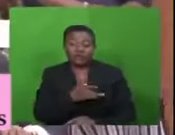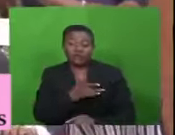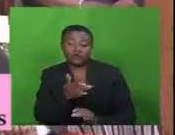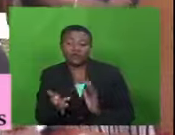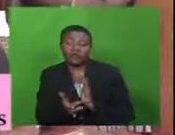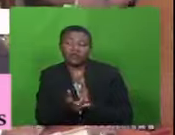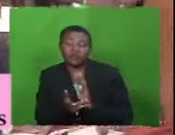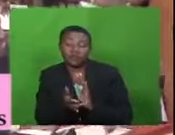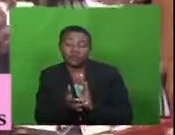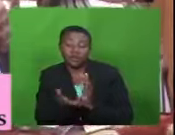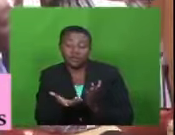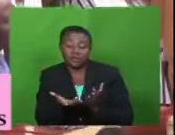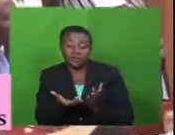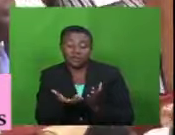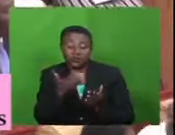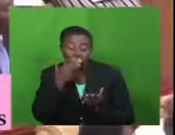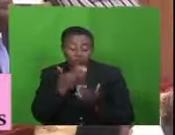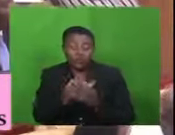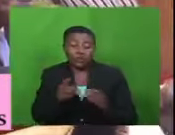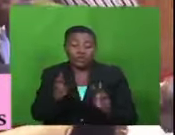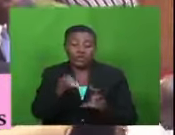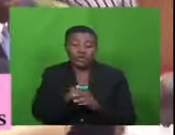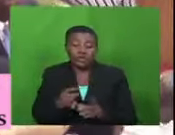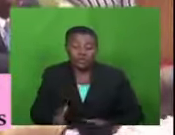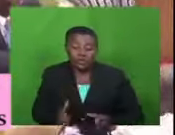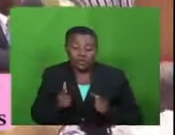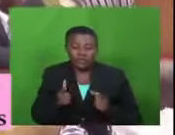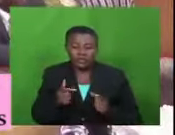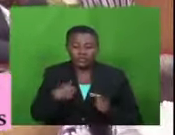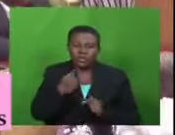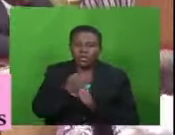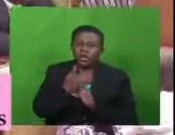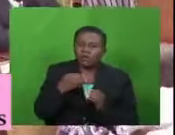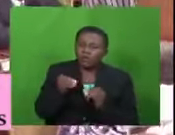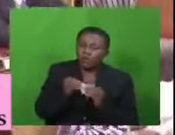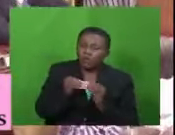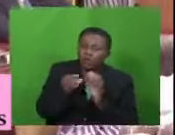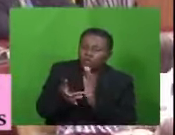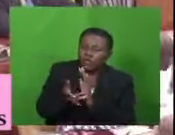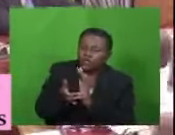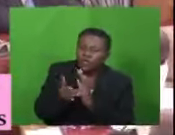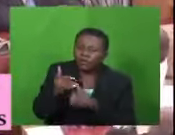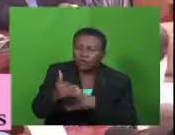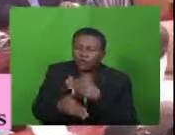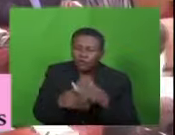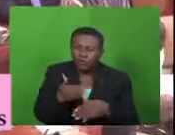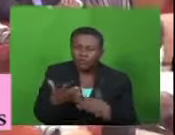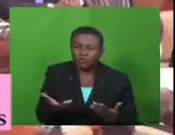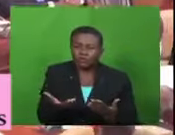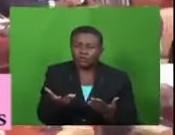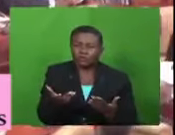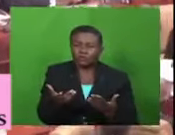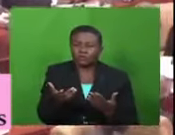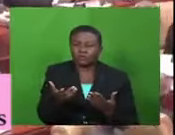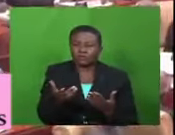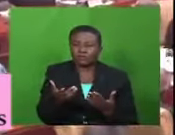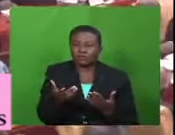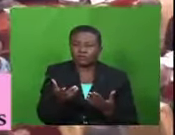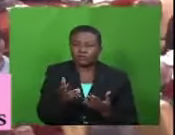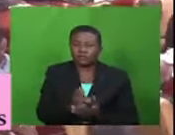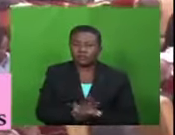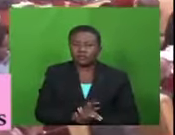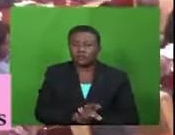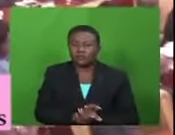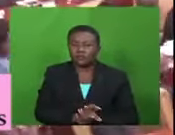irreversible way of life. We have digitized many processes. The Ghana card has become a one-stop shop for Ghanaian